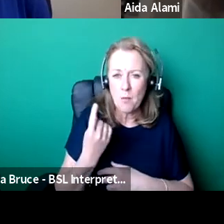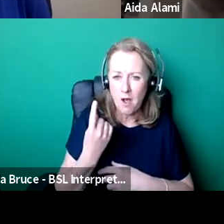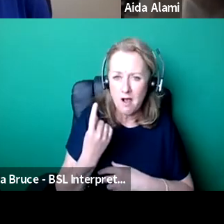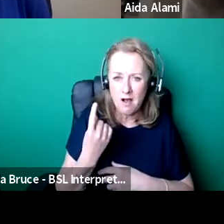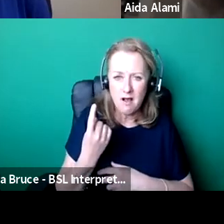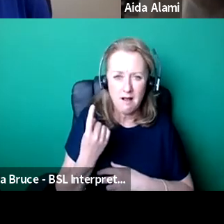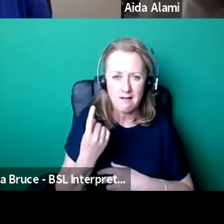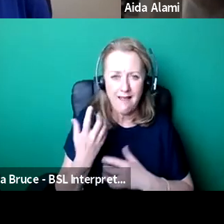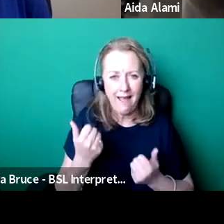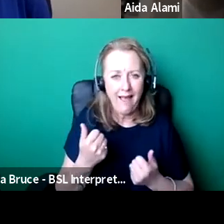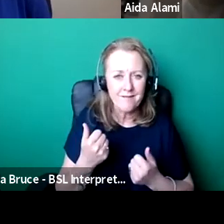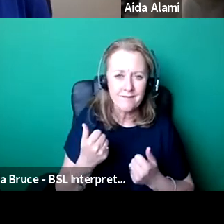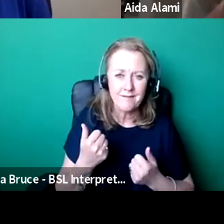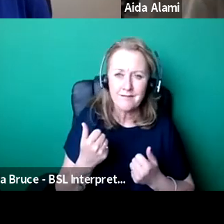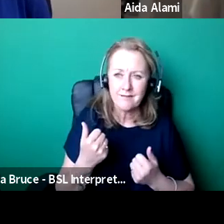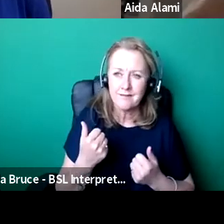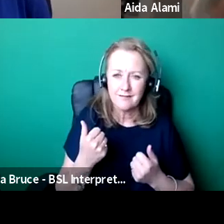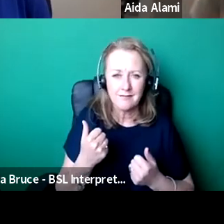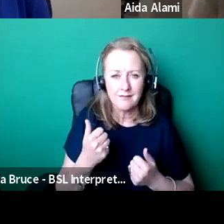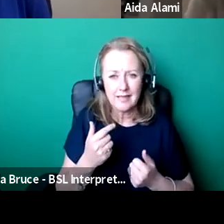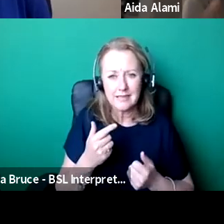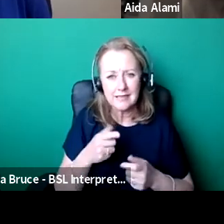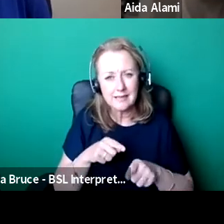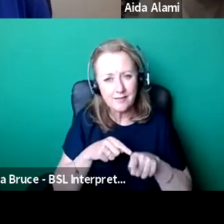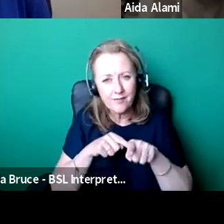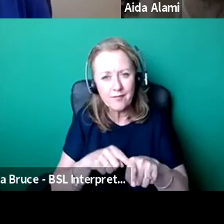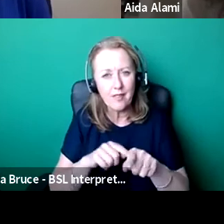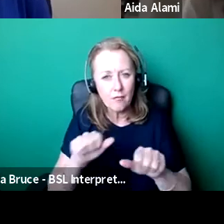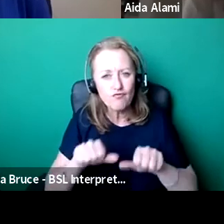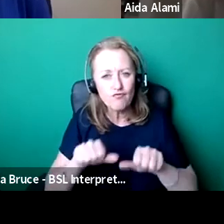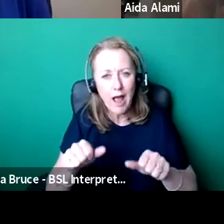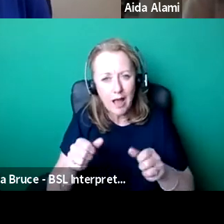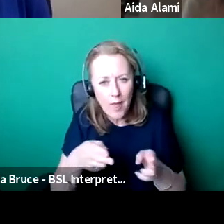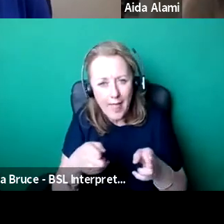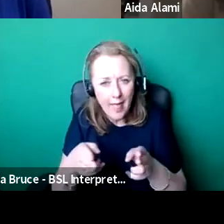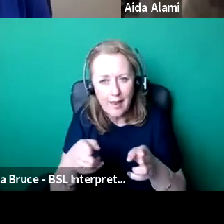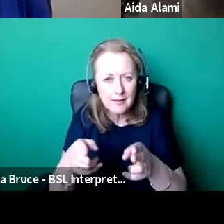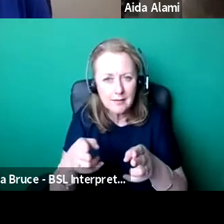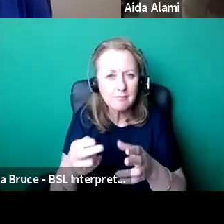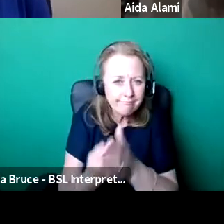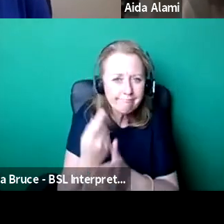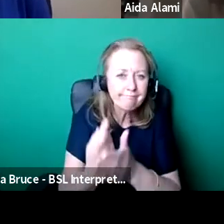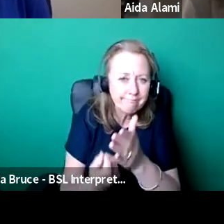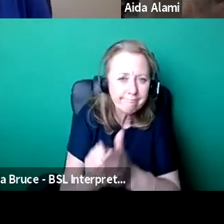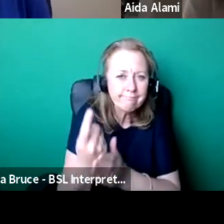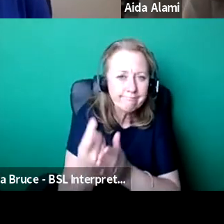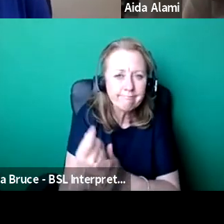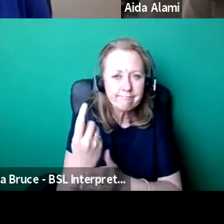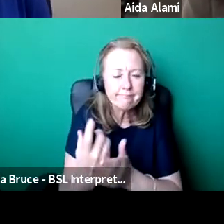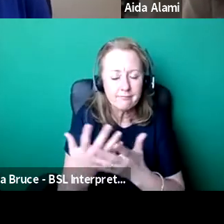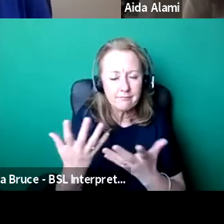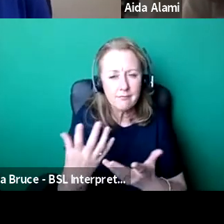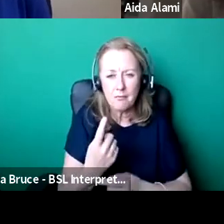and staying on the right direction, even if sometimes there are events that happen that kind of contradict that,